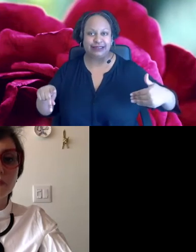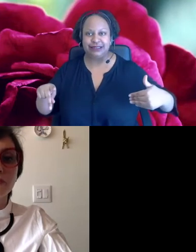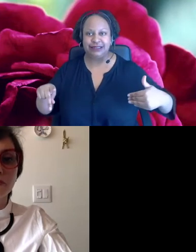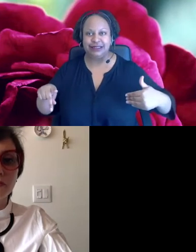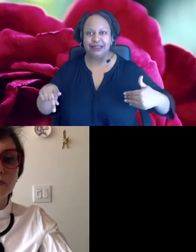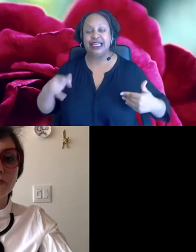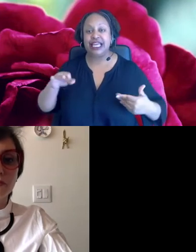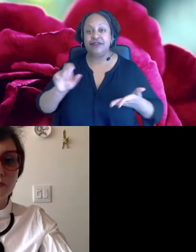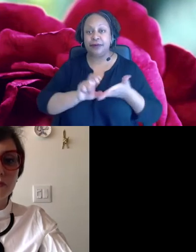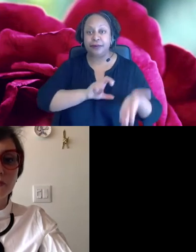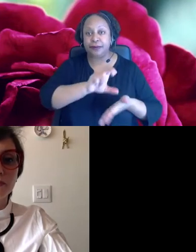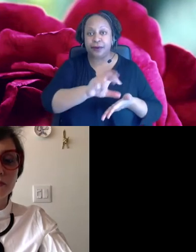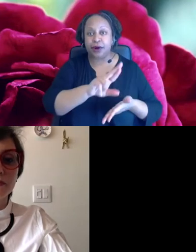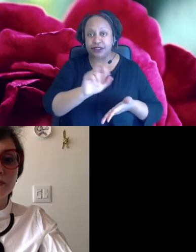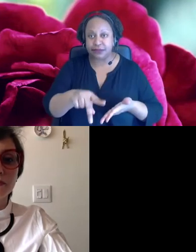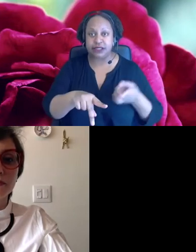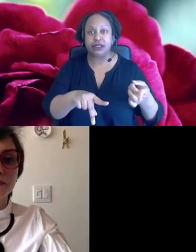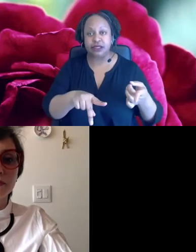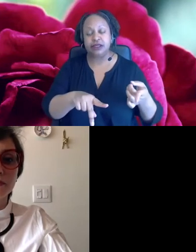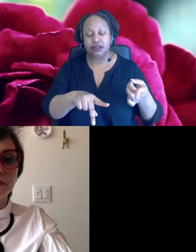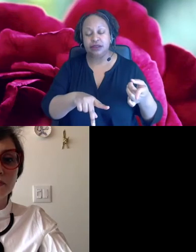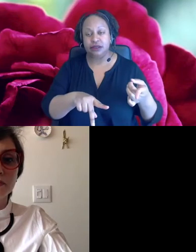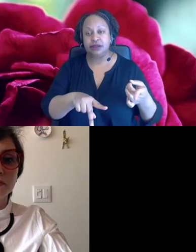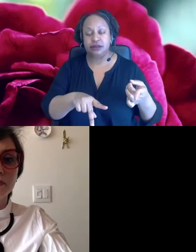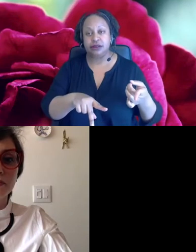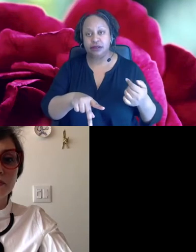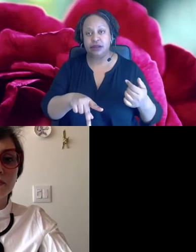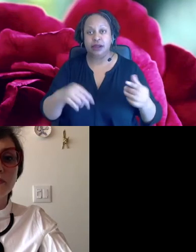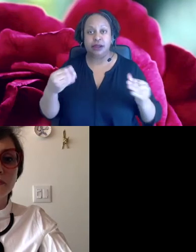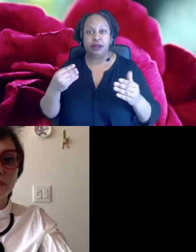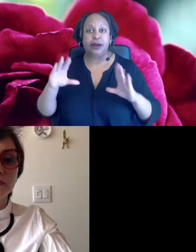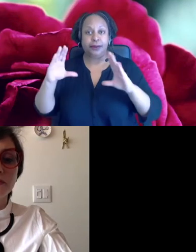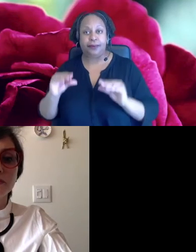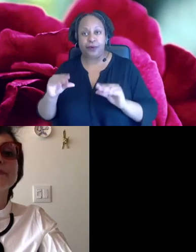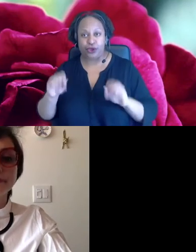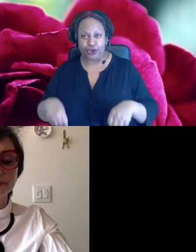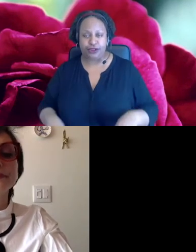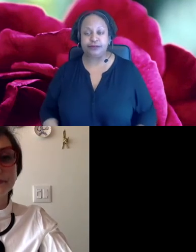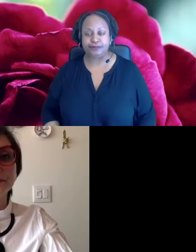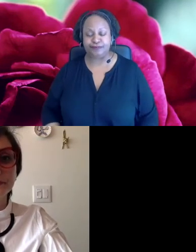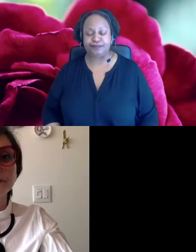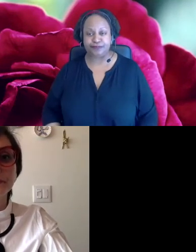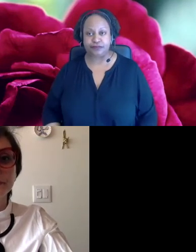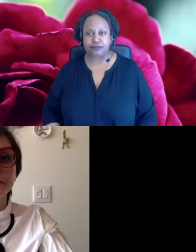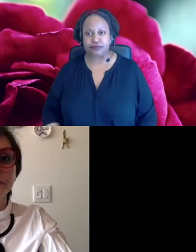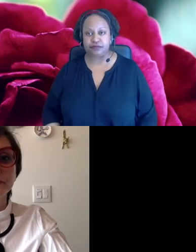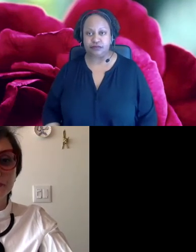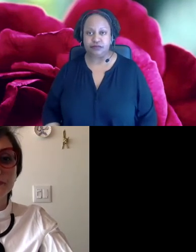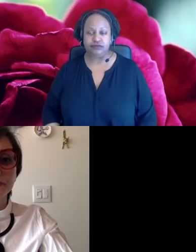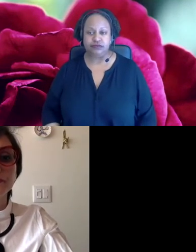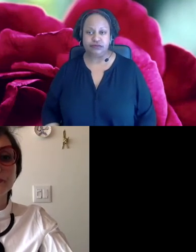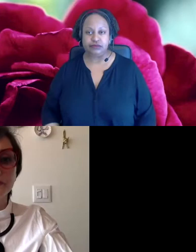anybody was in that situation and they had room in their RRSP and the funds to do so, they could have made